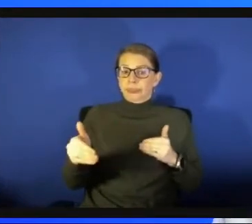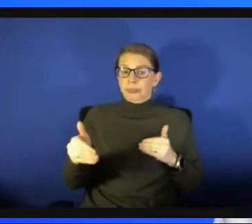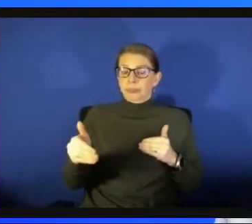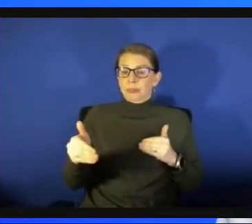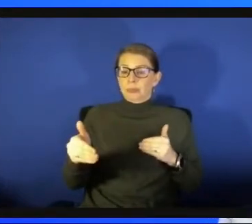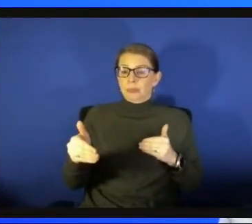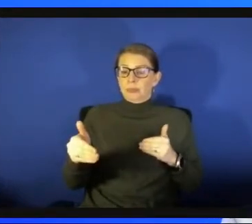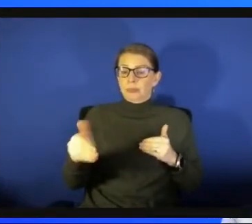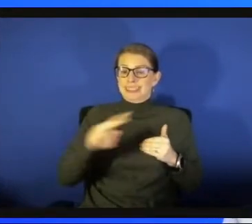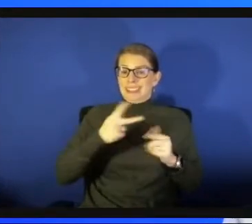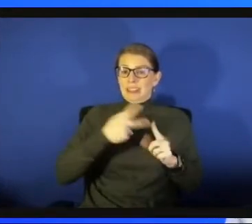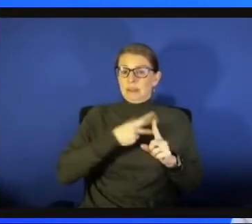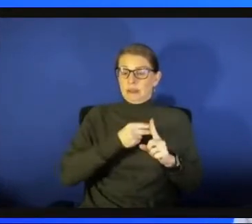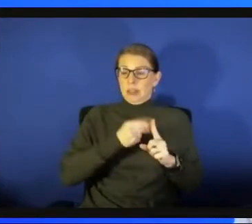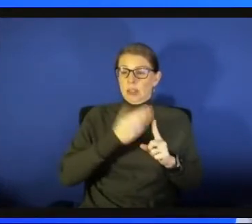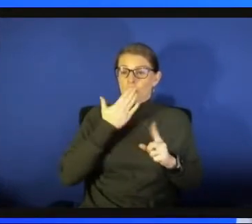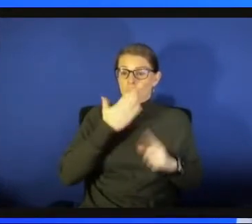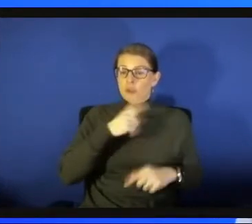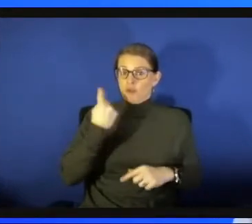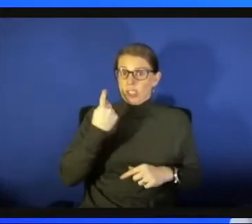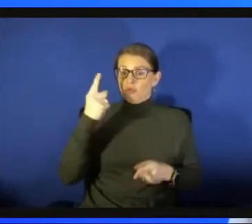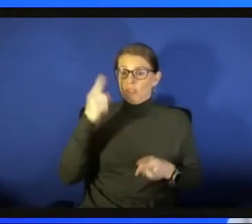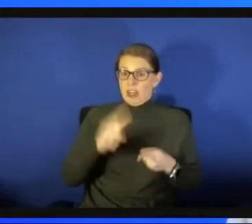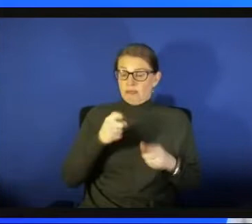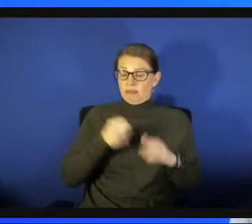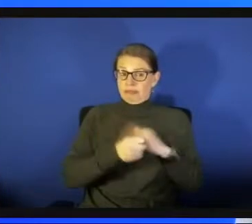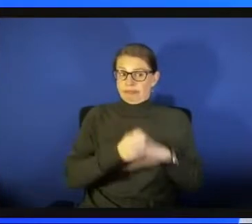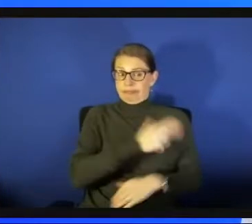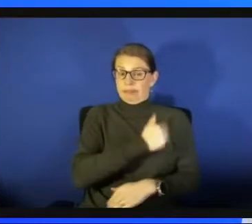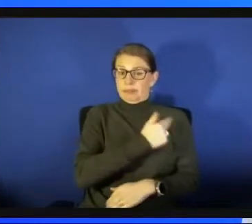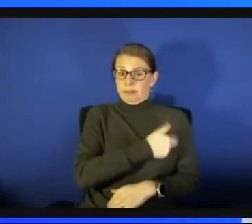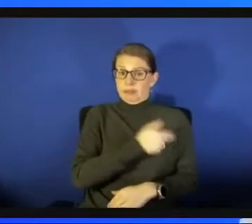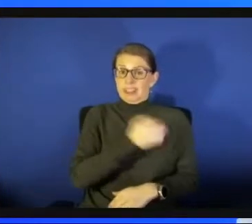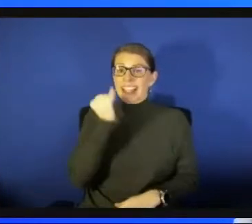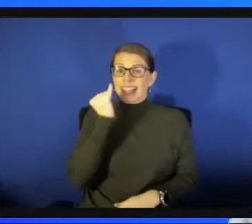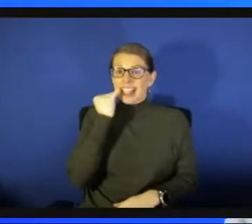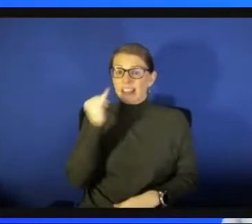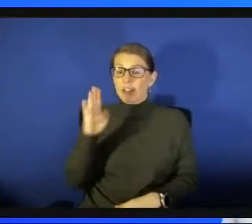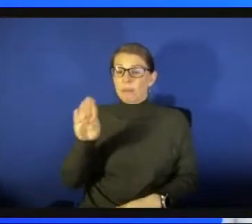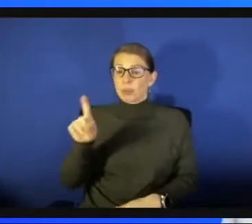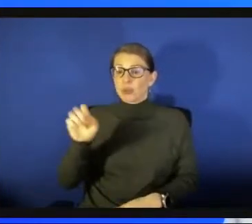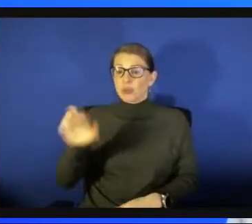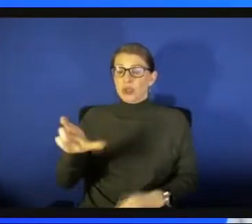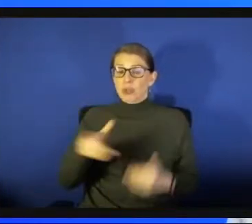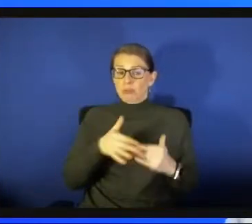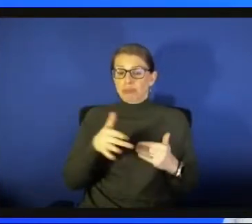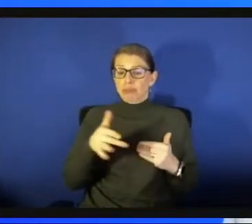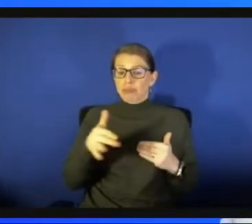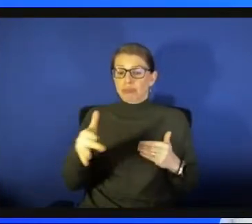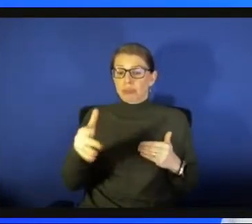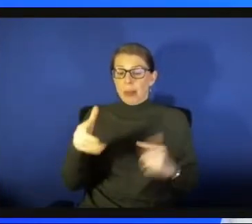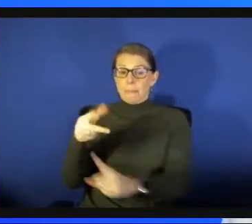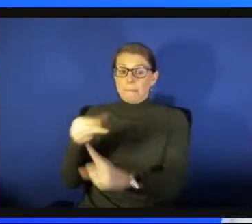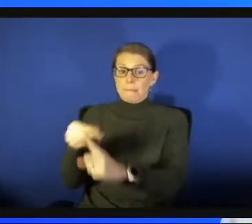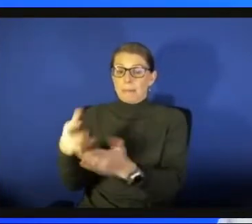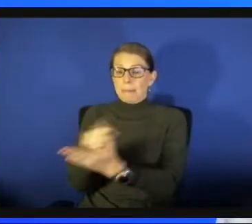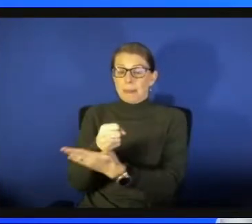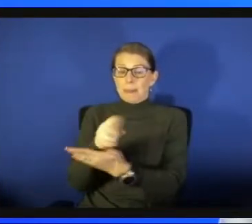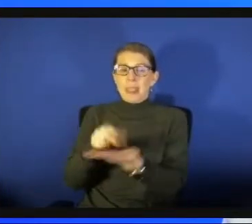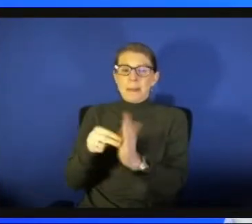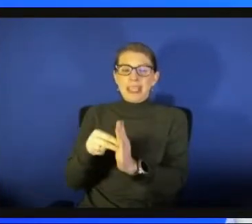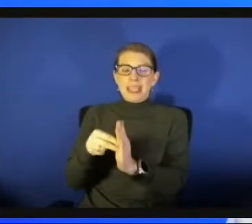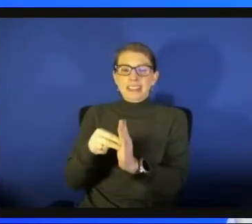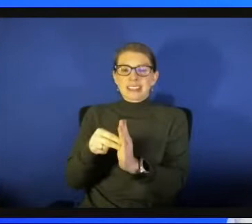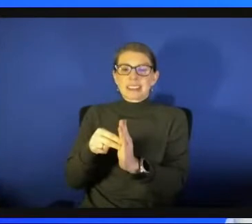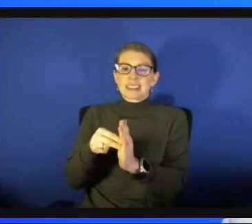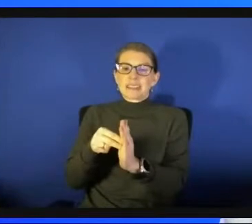a very good risk reduction of hospitalization, if they get that booster dose, they can increase that risk reduction even more. And so that's important.